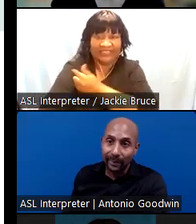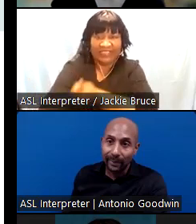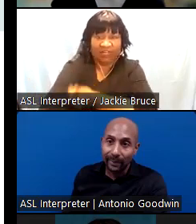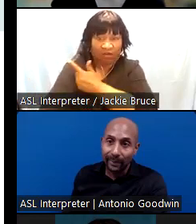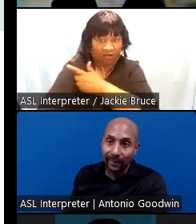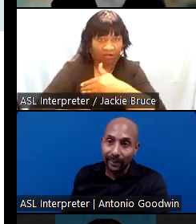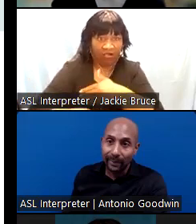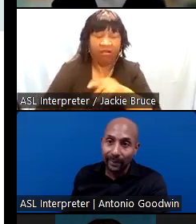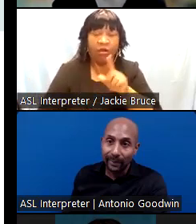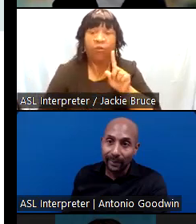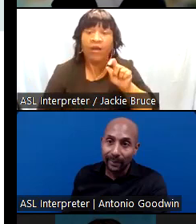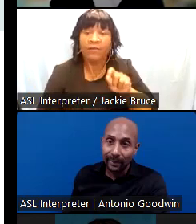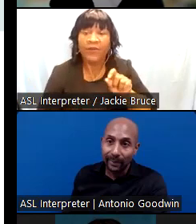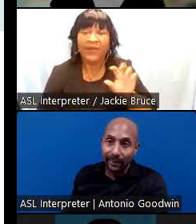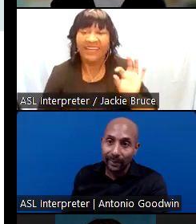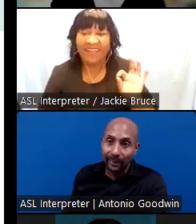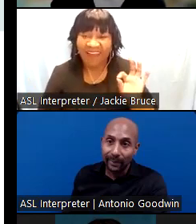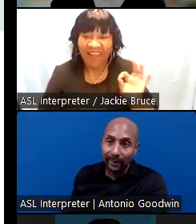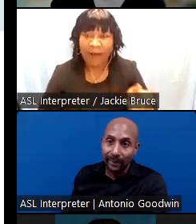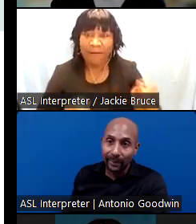are 1.9 times